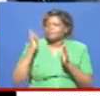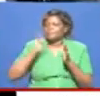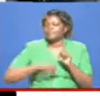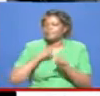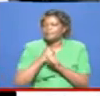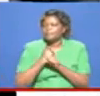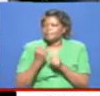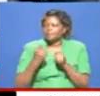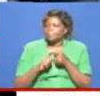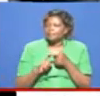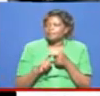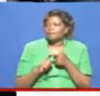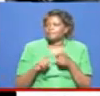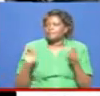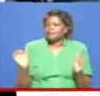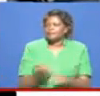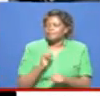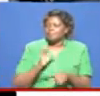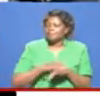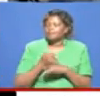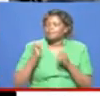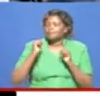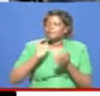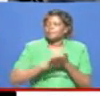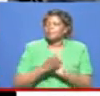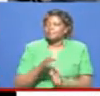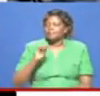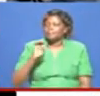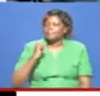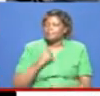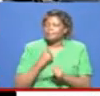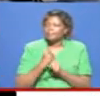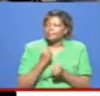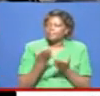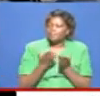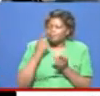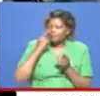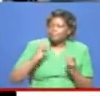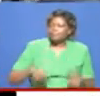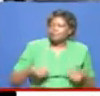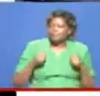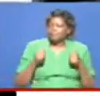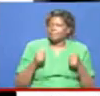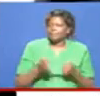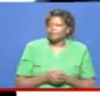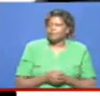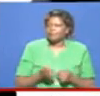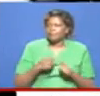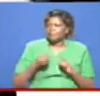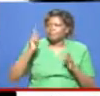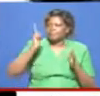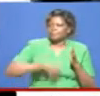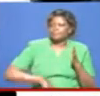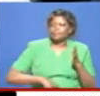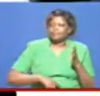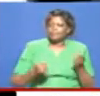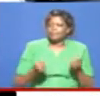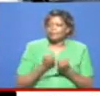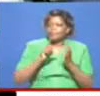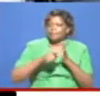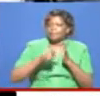you're not going to get anywhere. You could be an SME doing business for survival, for subsistence. But what is the end game? Do you have a bigger